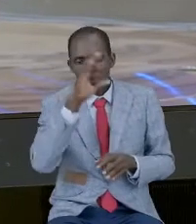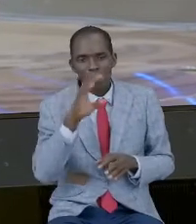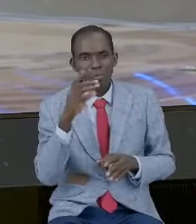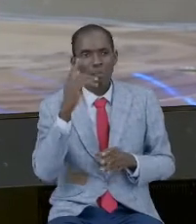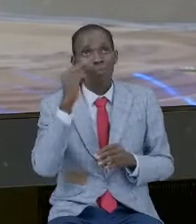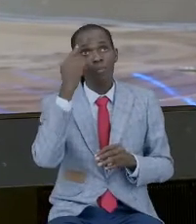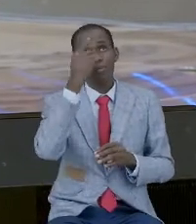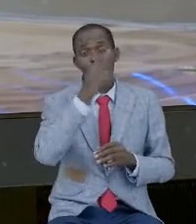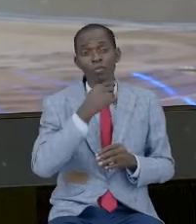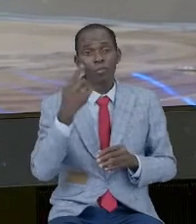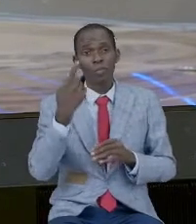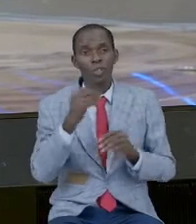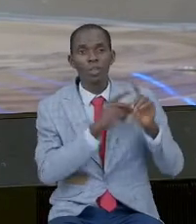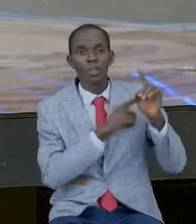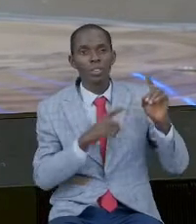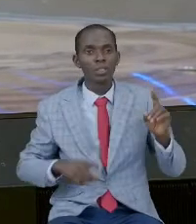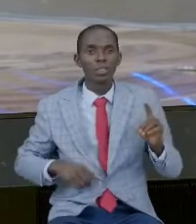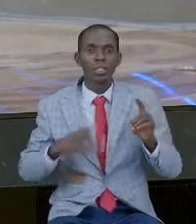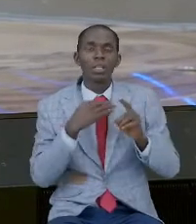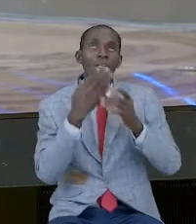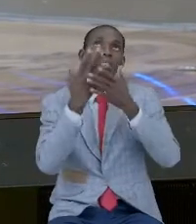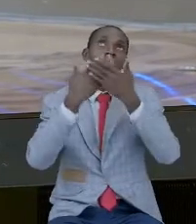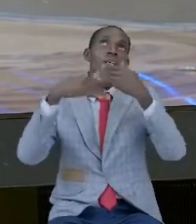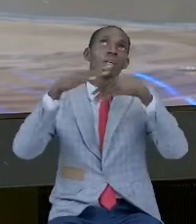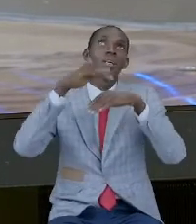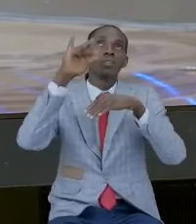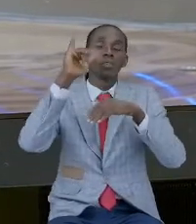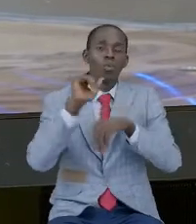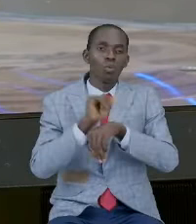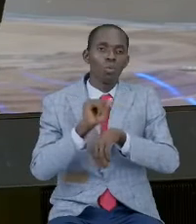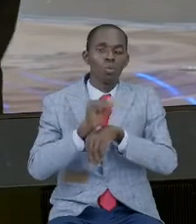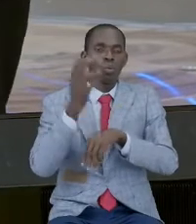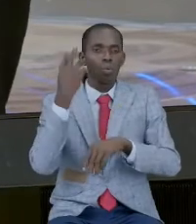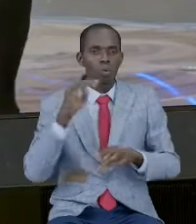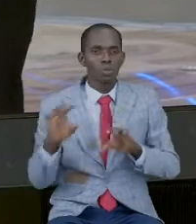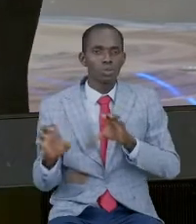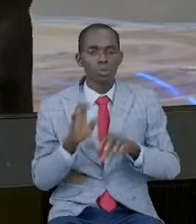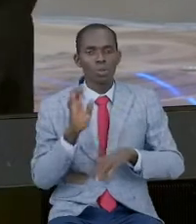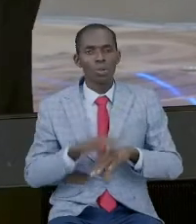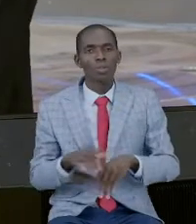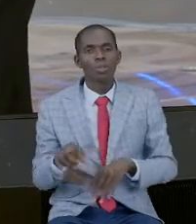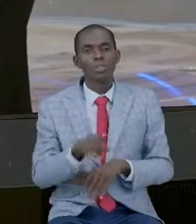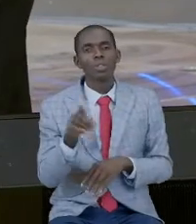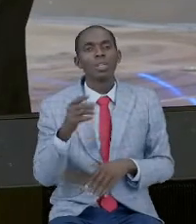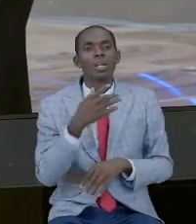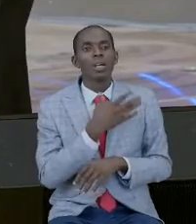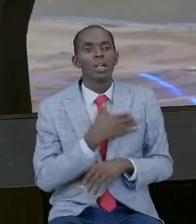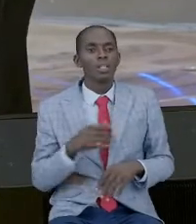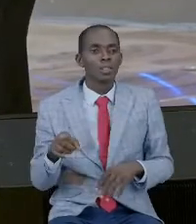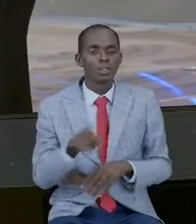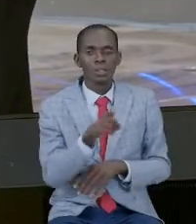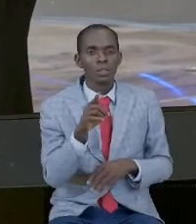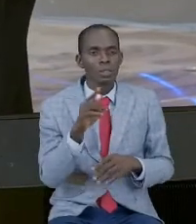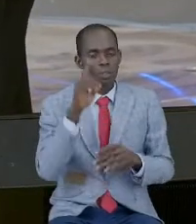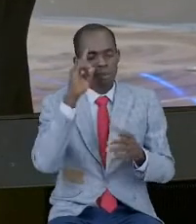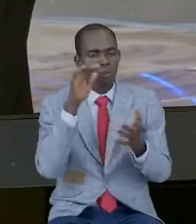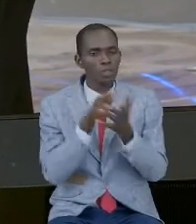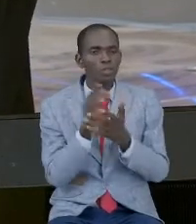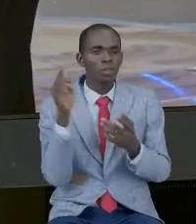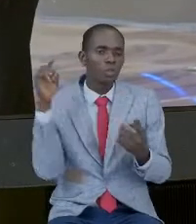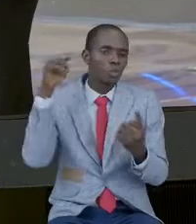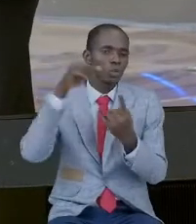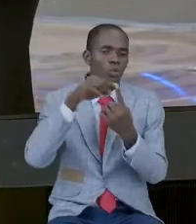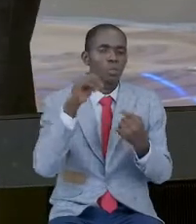and an heavenly operation was done in them, and they believed to the point of being born